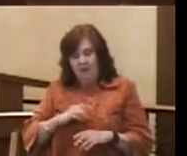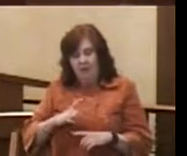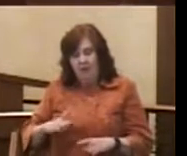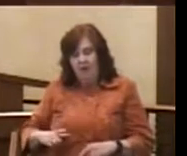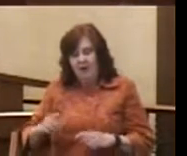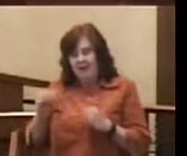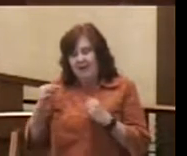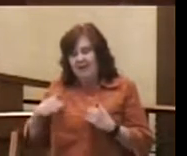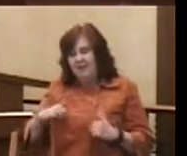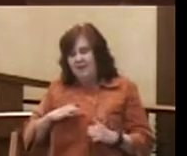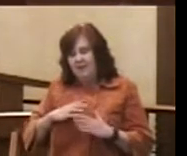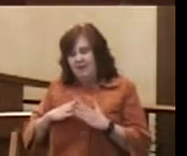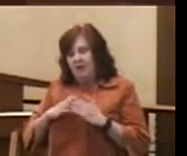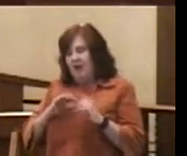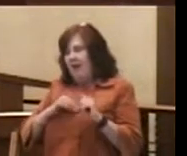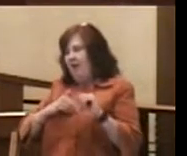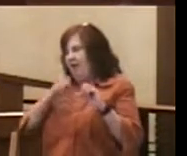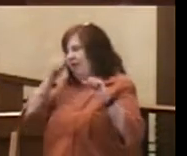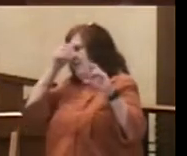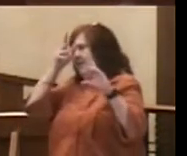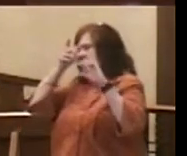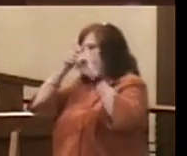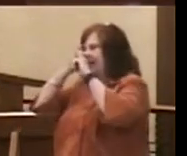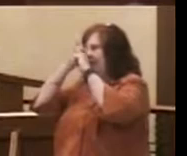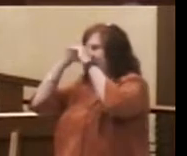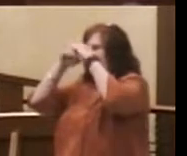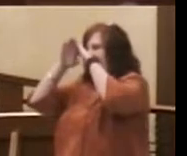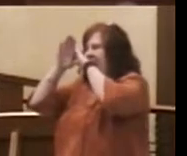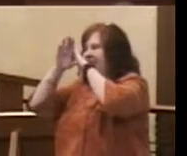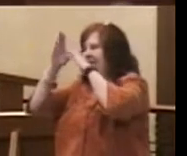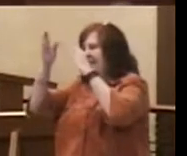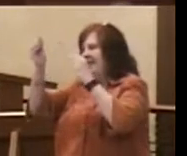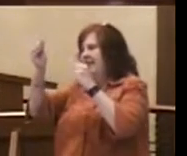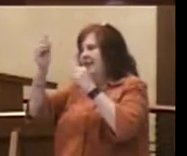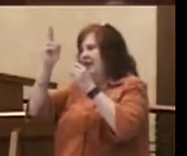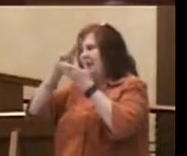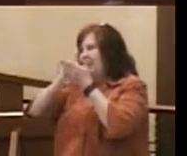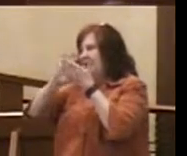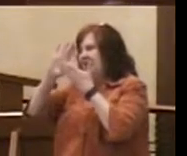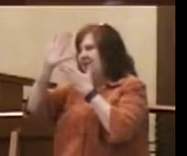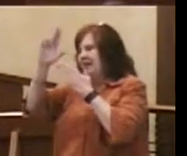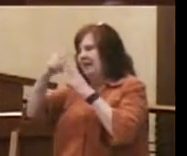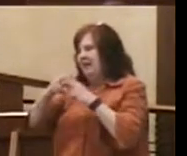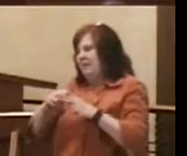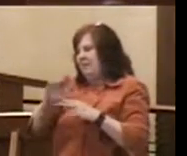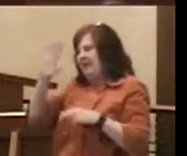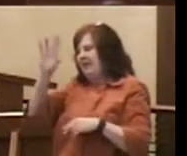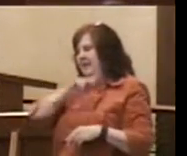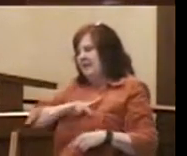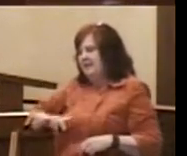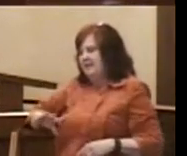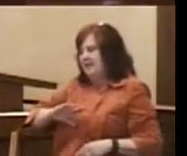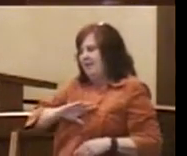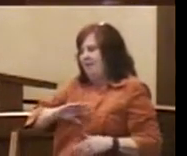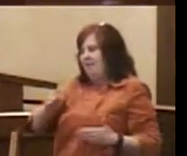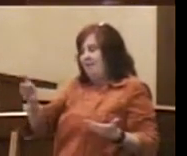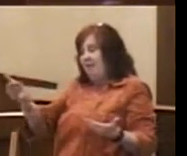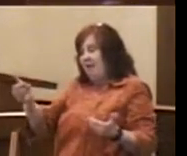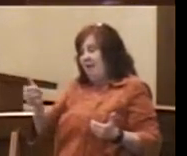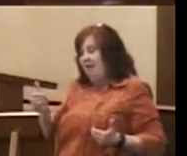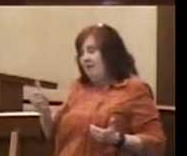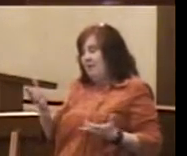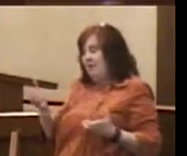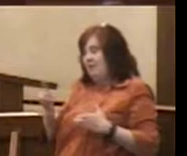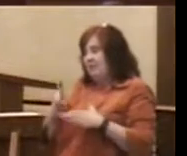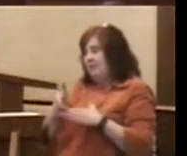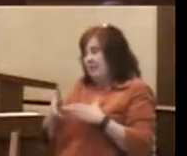to pray. Our Father, who art in heaven, hallowed be thy name. Thy kingdom come, thy will be done, on earth as it is in